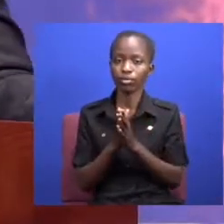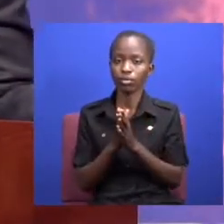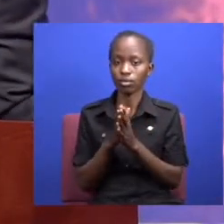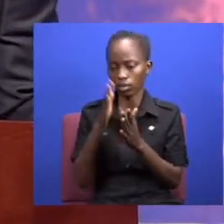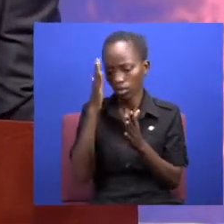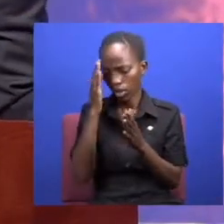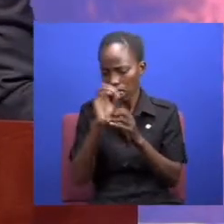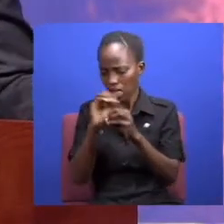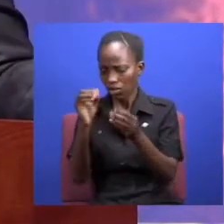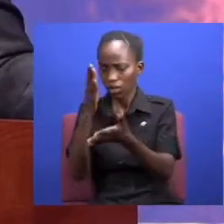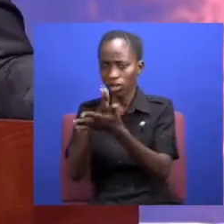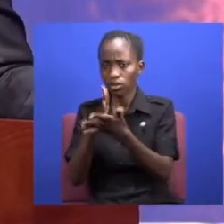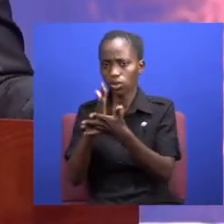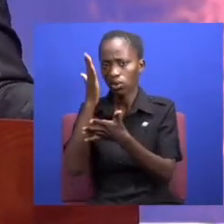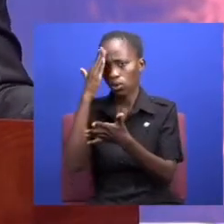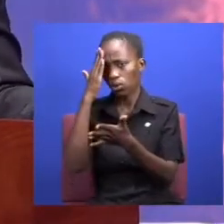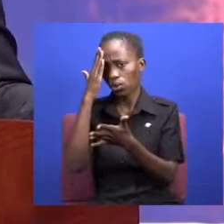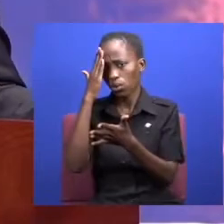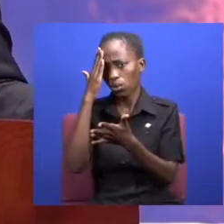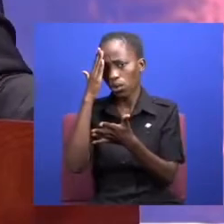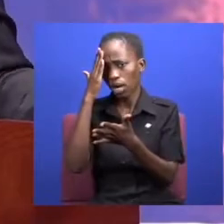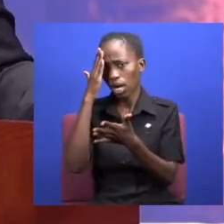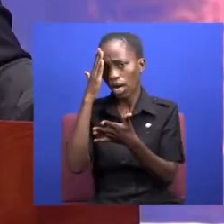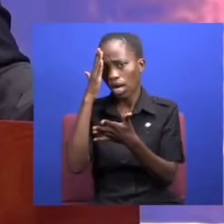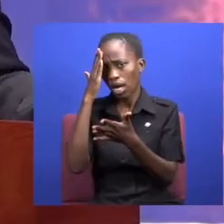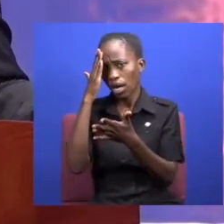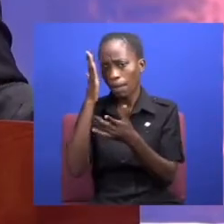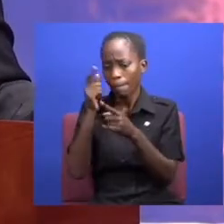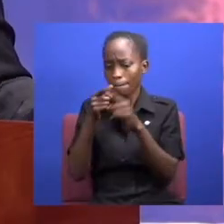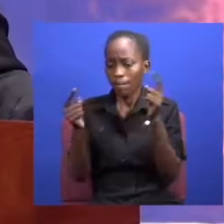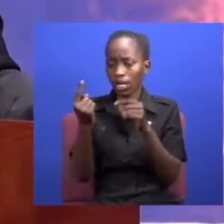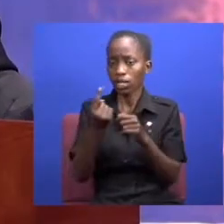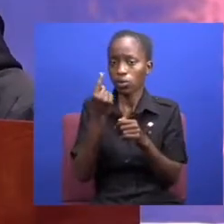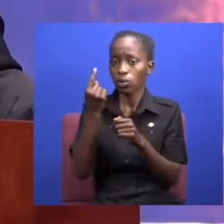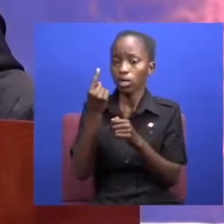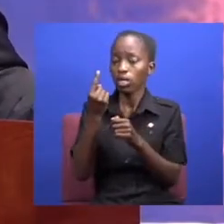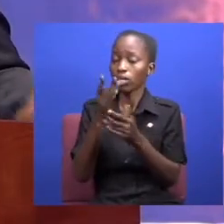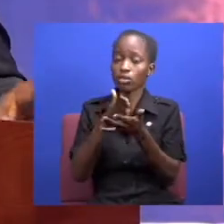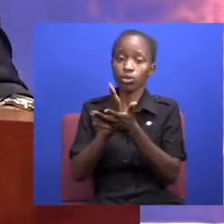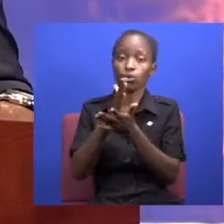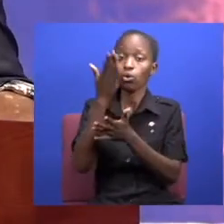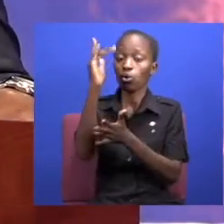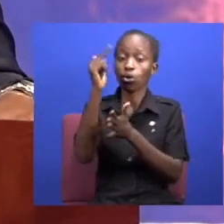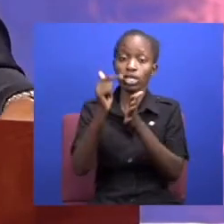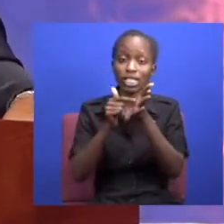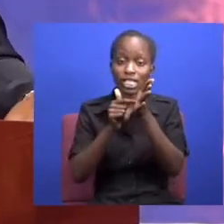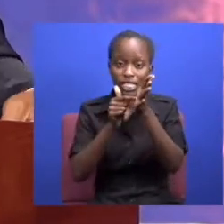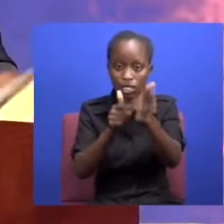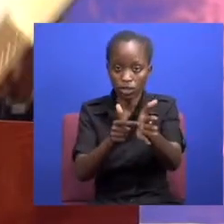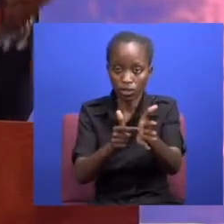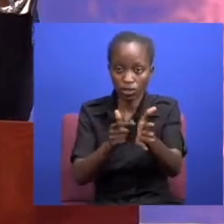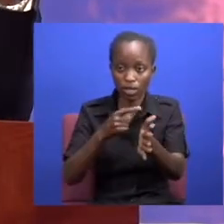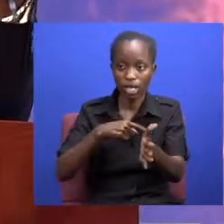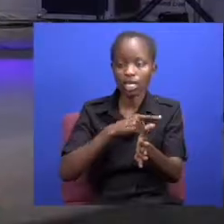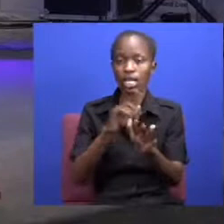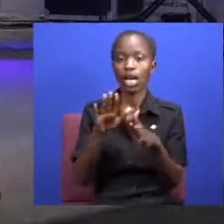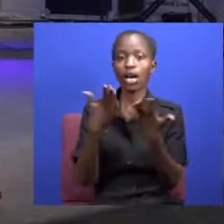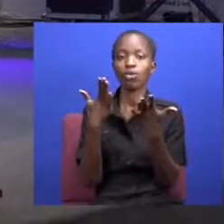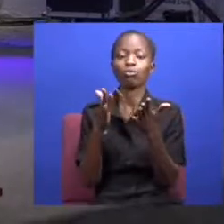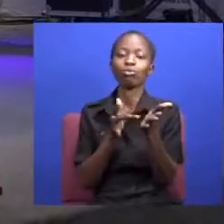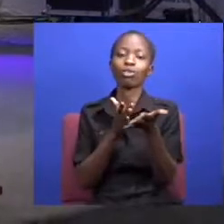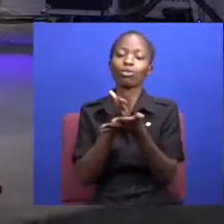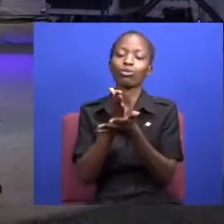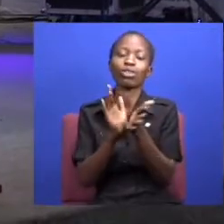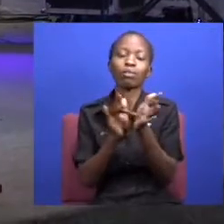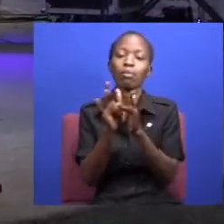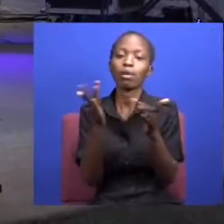these truths would be known except by God revealing it, and God has revealed it in his